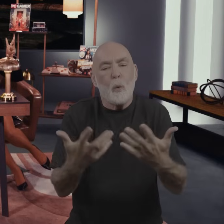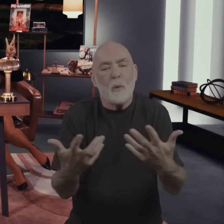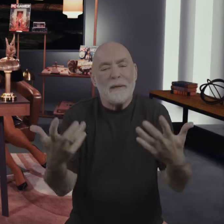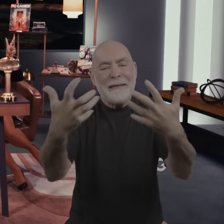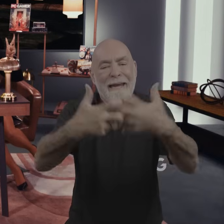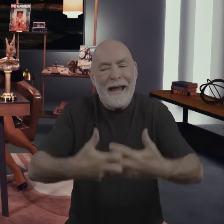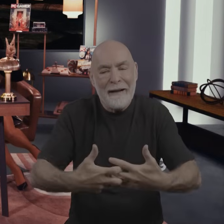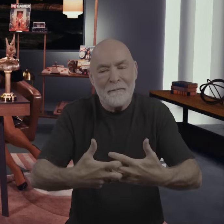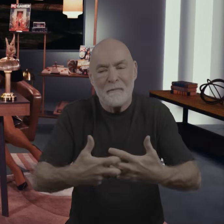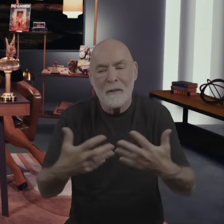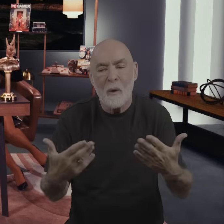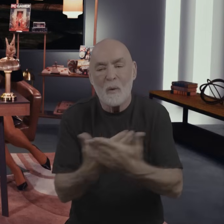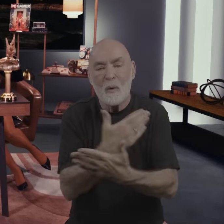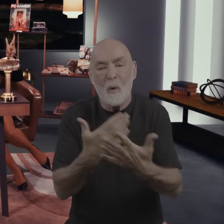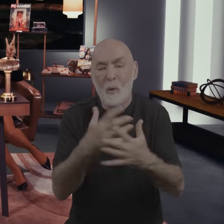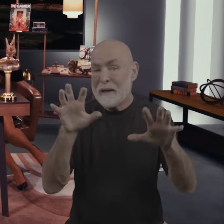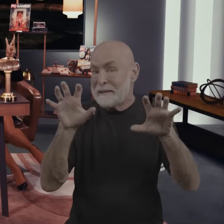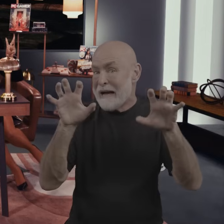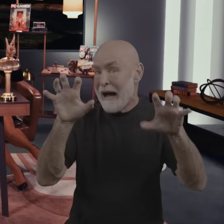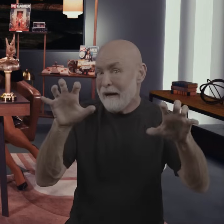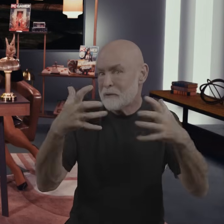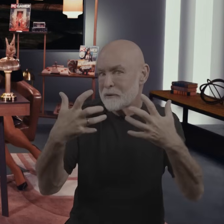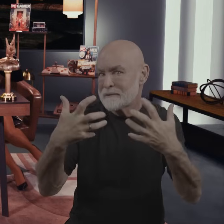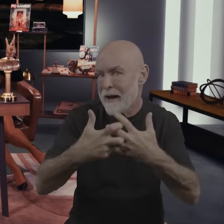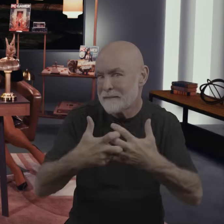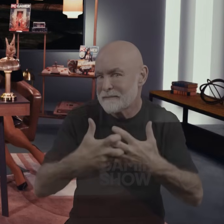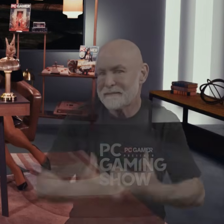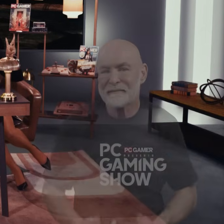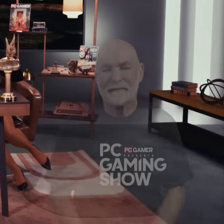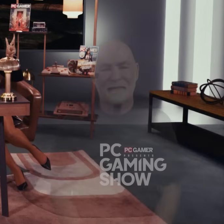new tech for you, or should I say, some new Terra tech.